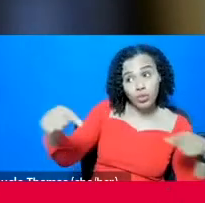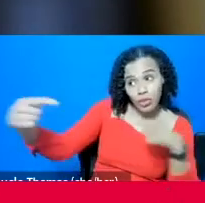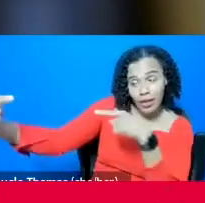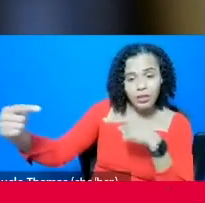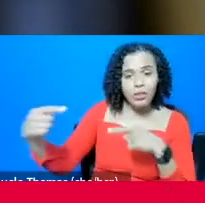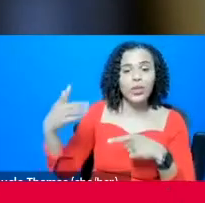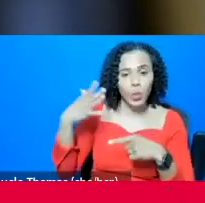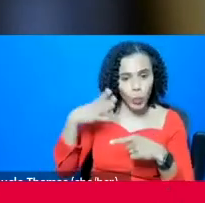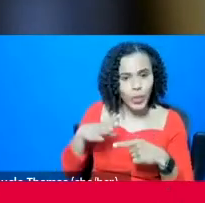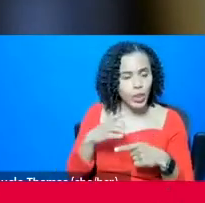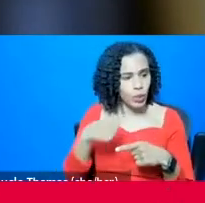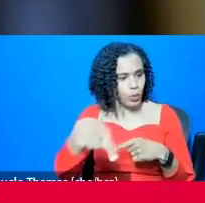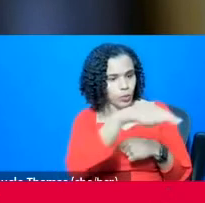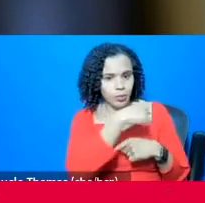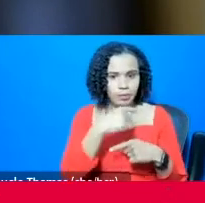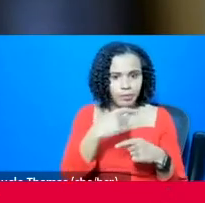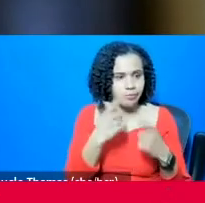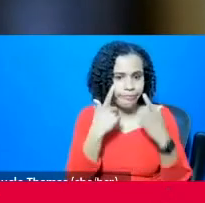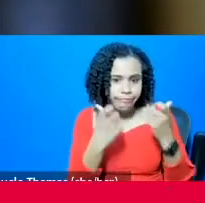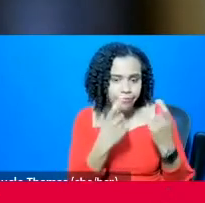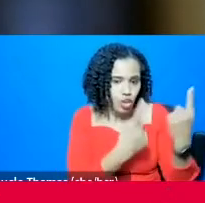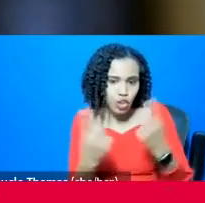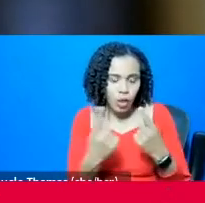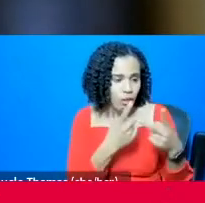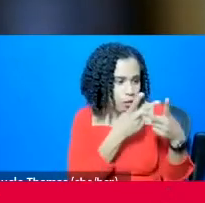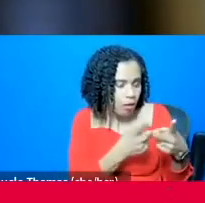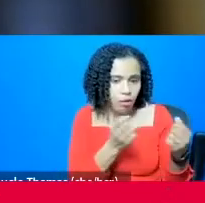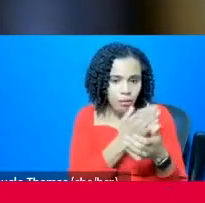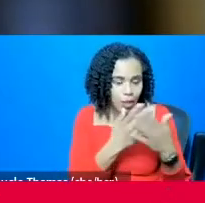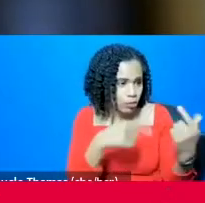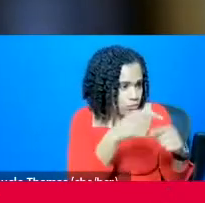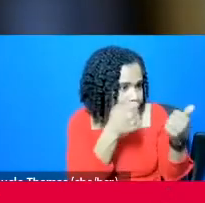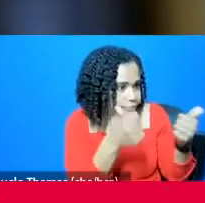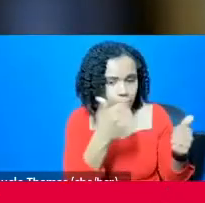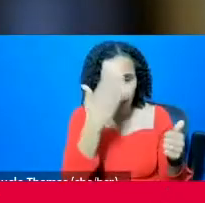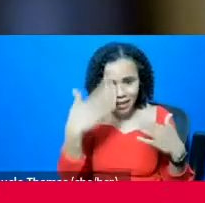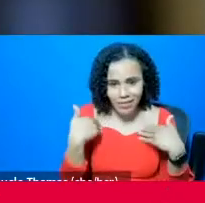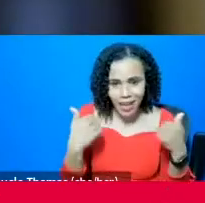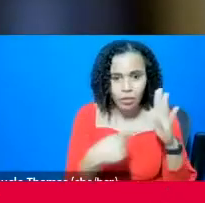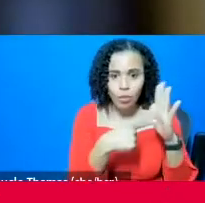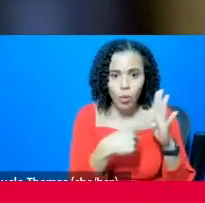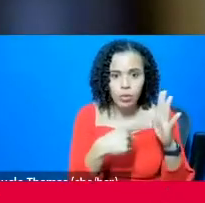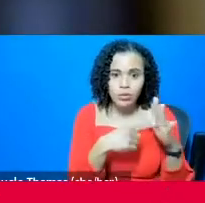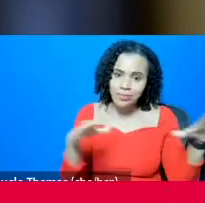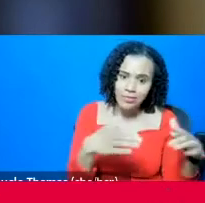other's mental well-being of being in those incredibly toxic and harmful spaces whilst we do our activism. That's the only other